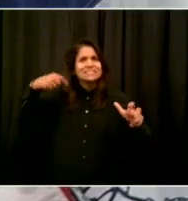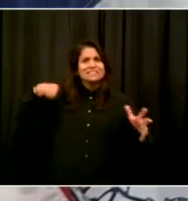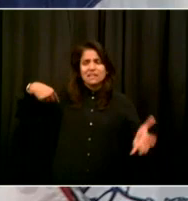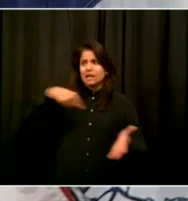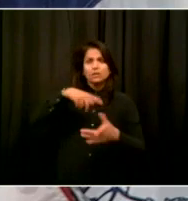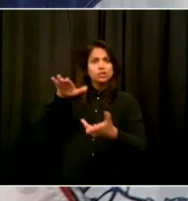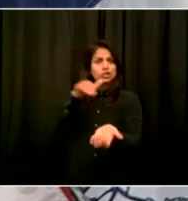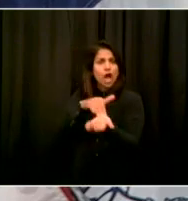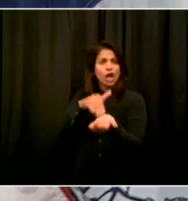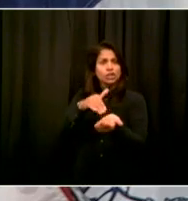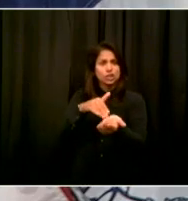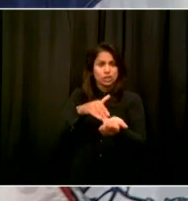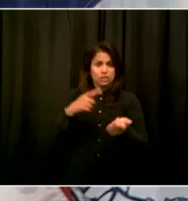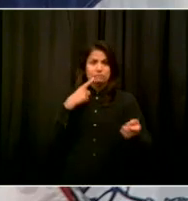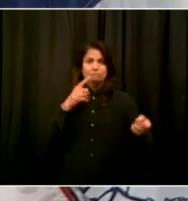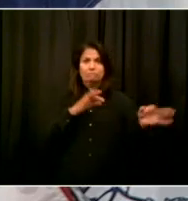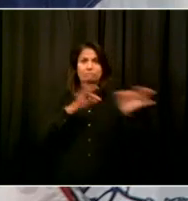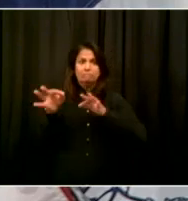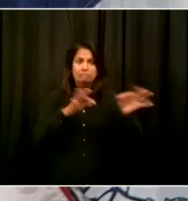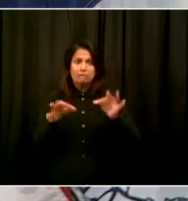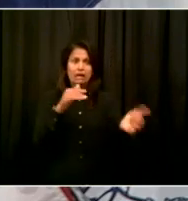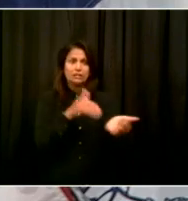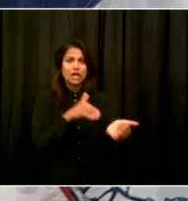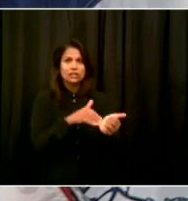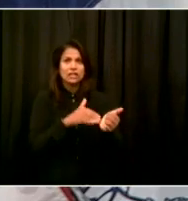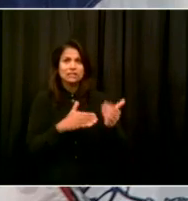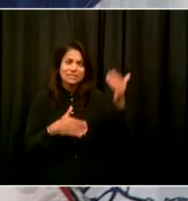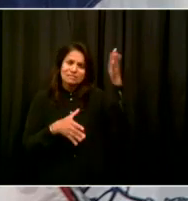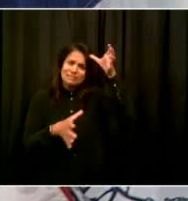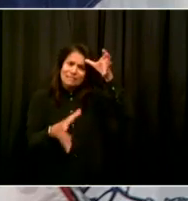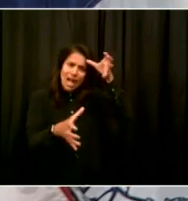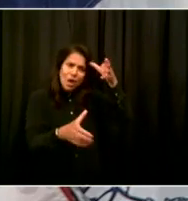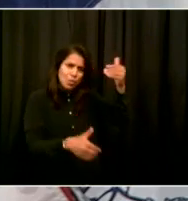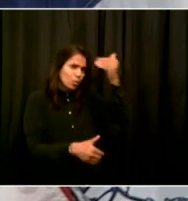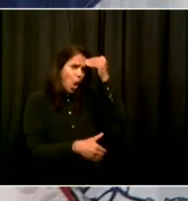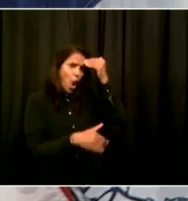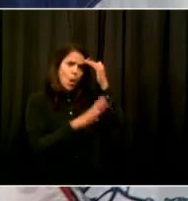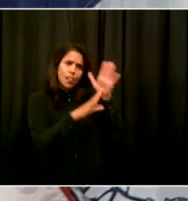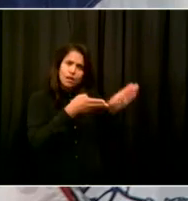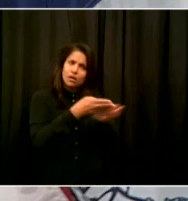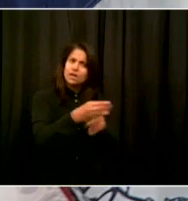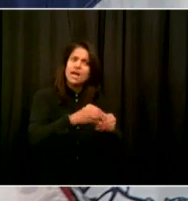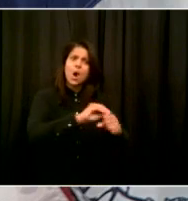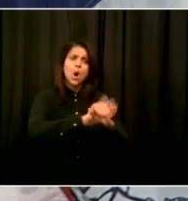the next 2 months, of course, is the holidays. And the holidays we associate with travel,